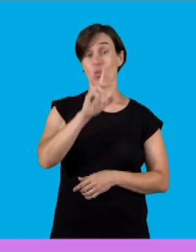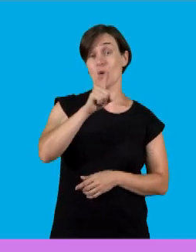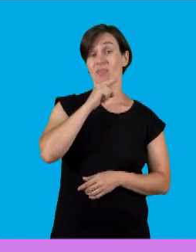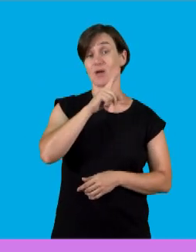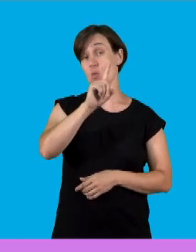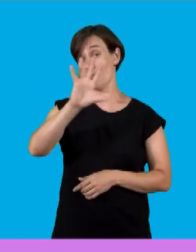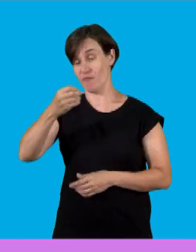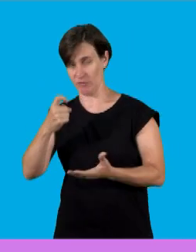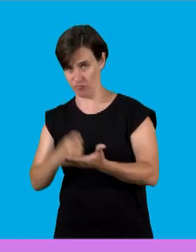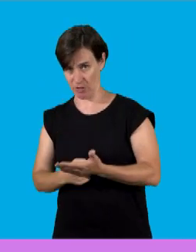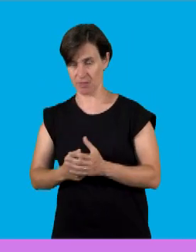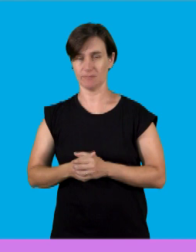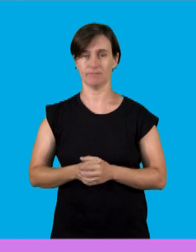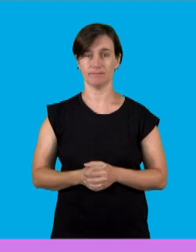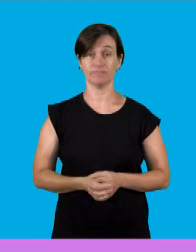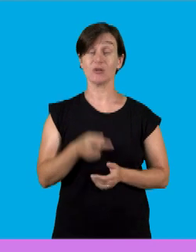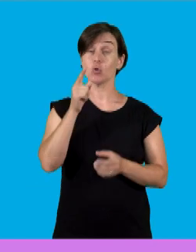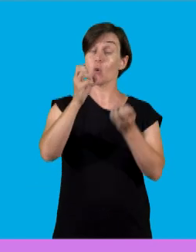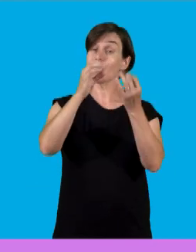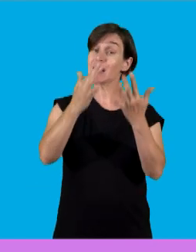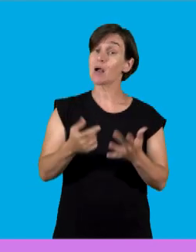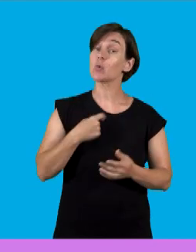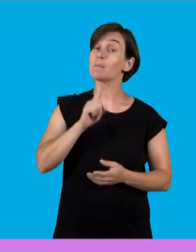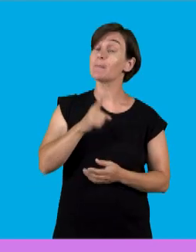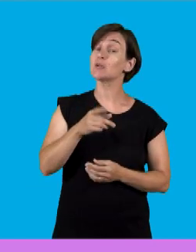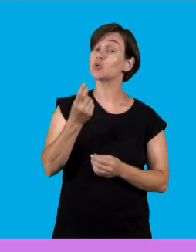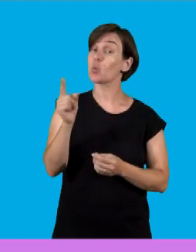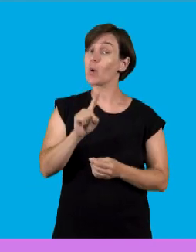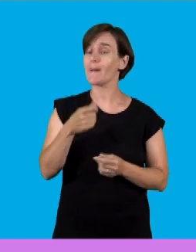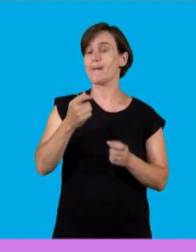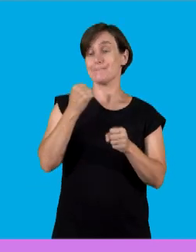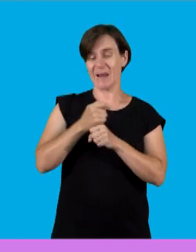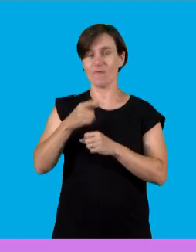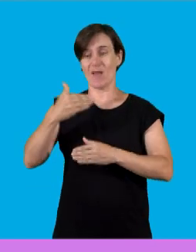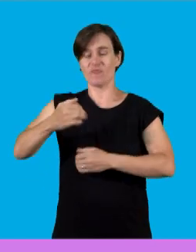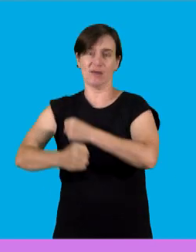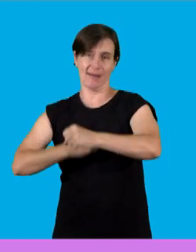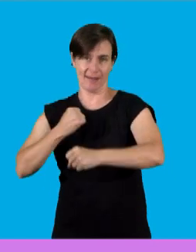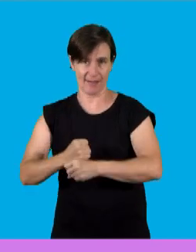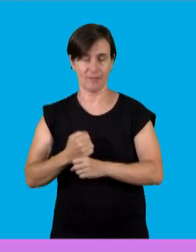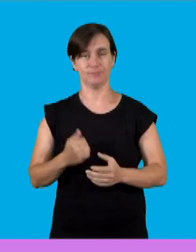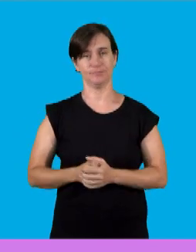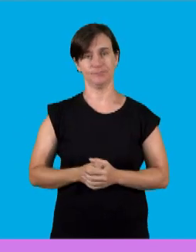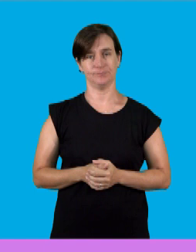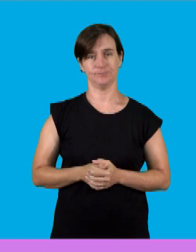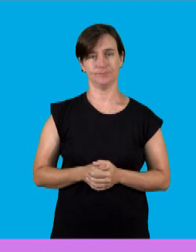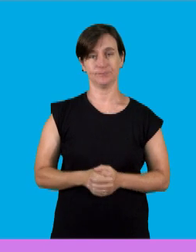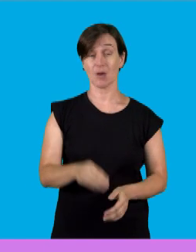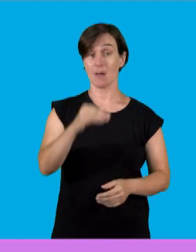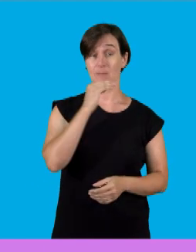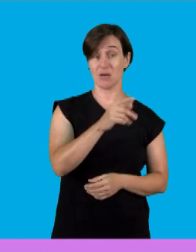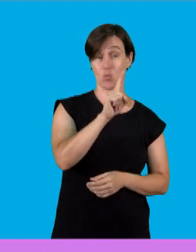1,150 rand. But remember I said when we calculate tax, we work with annual values. So therefore, we take